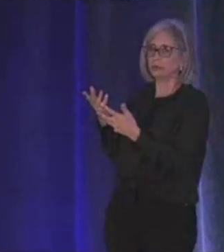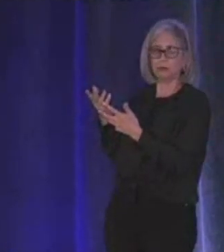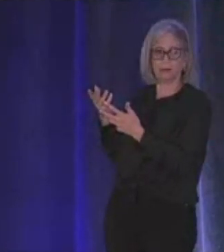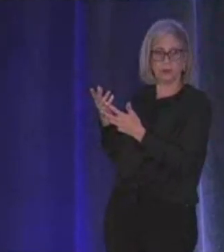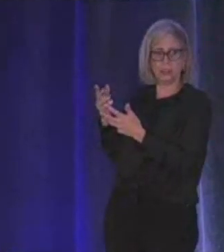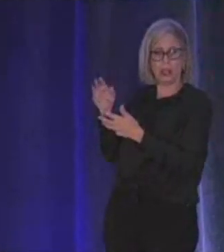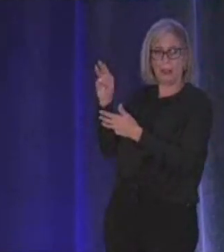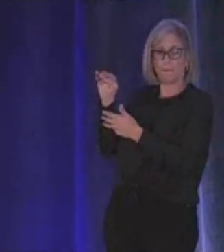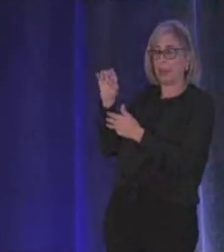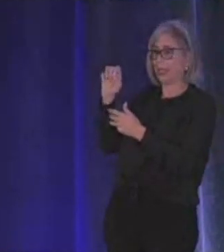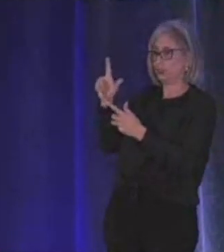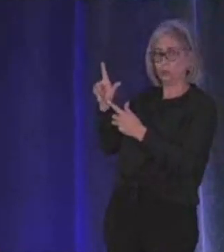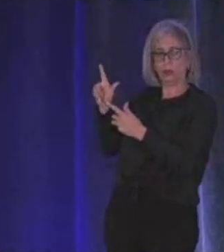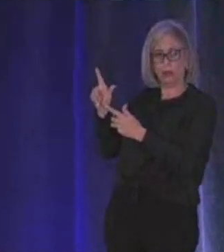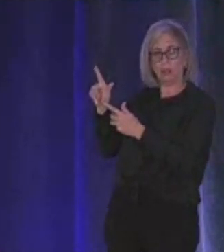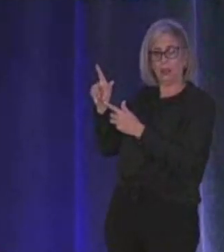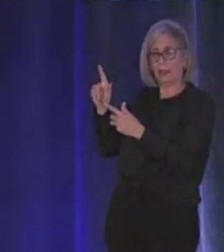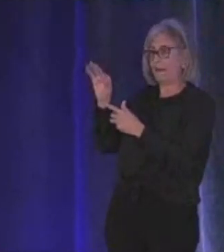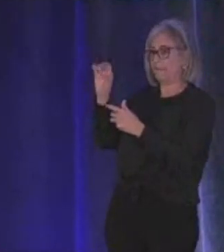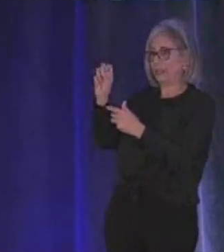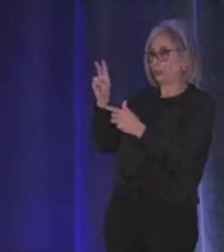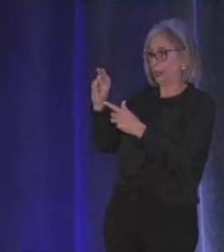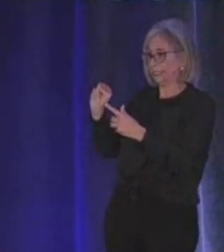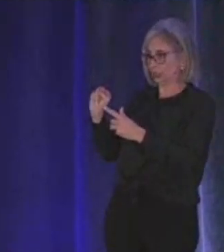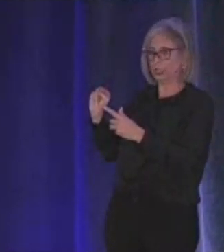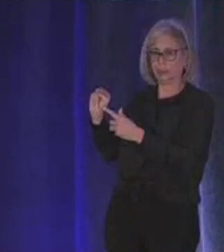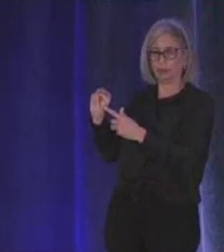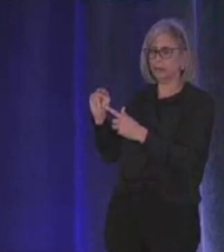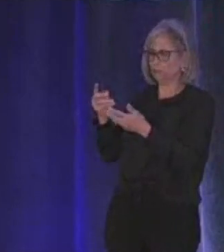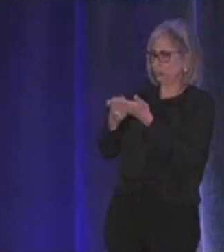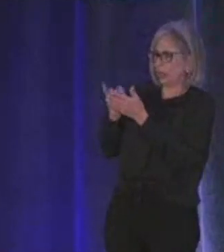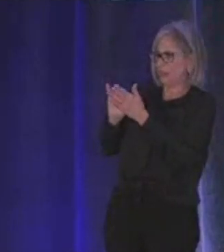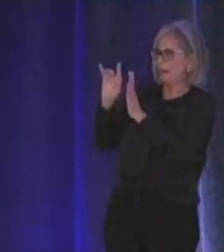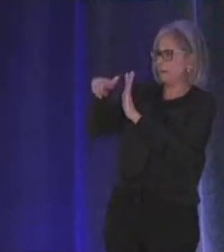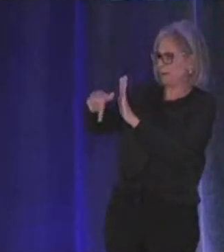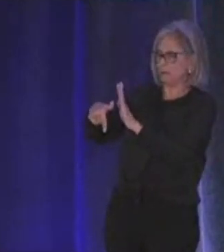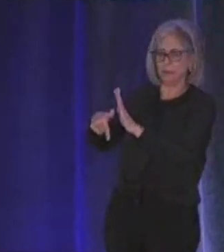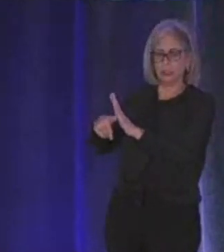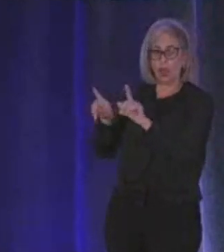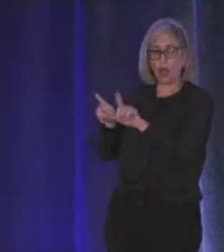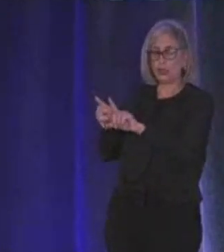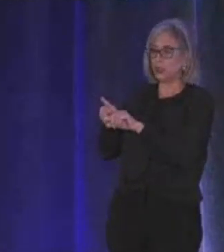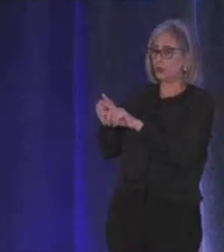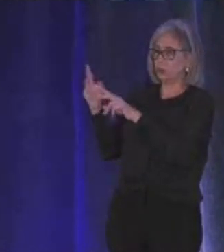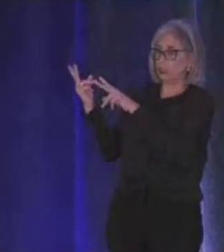talk a little bit more about. You also have the option to use import map.